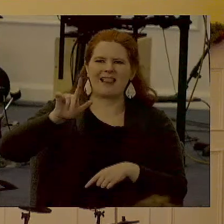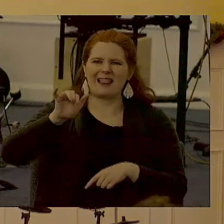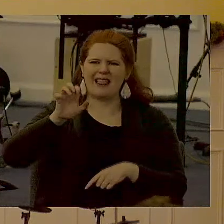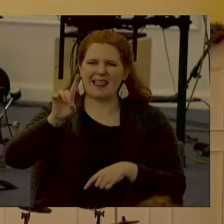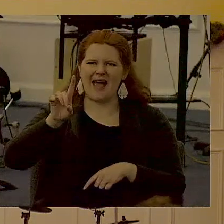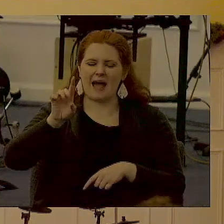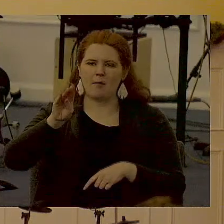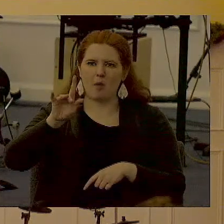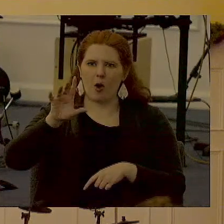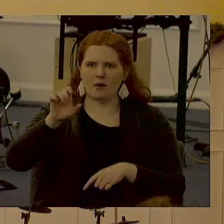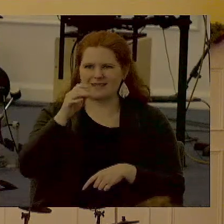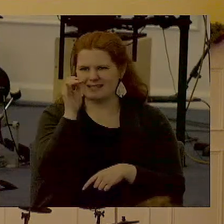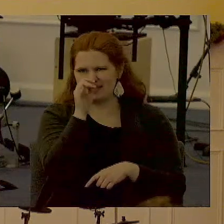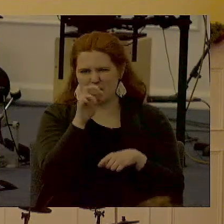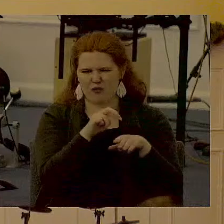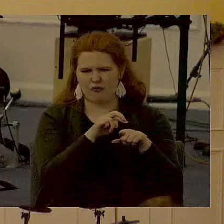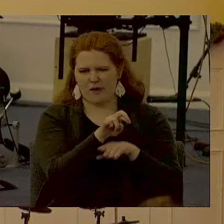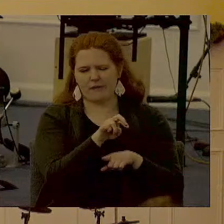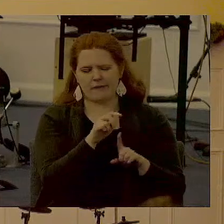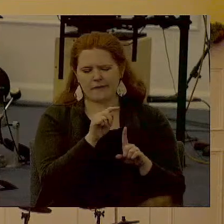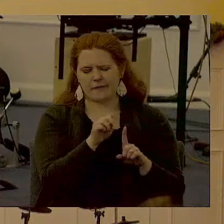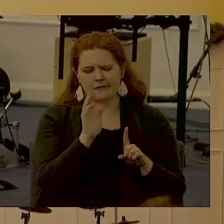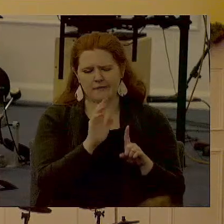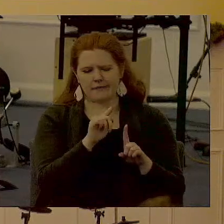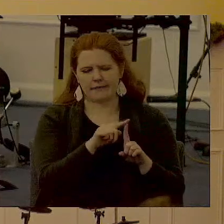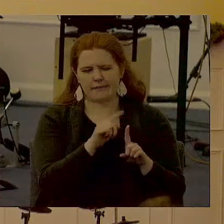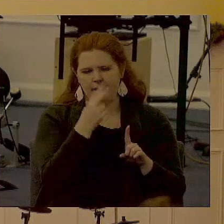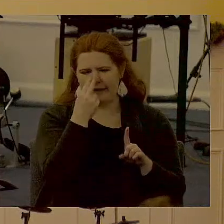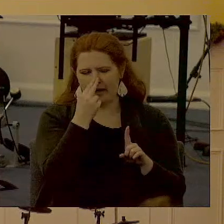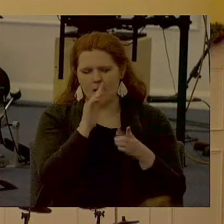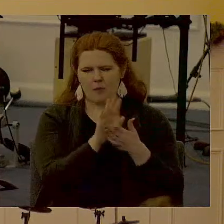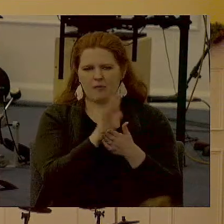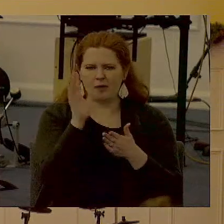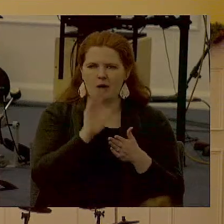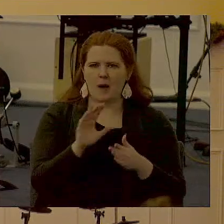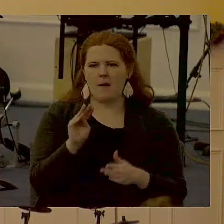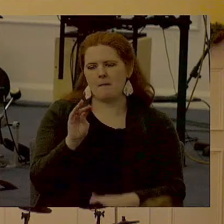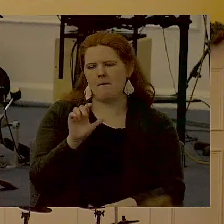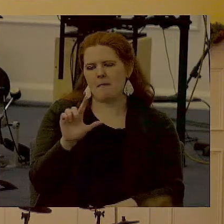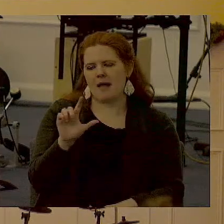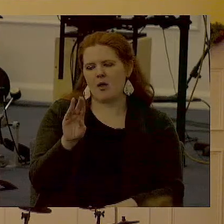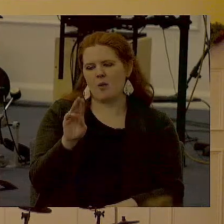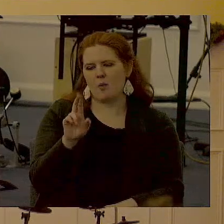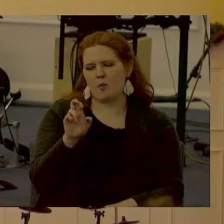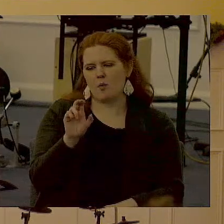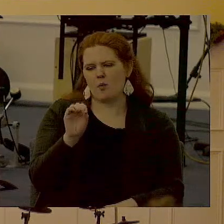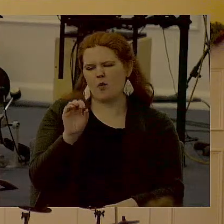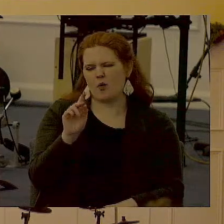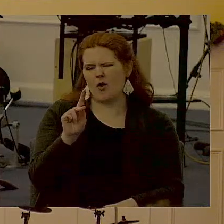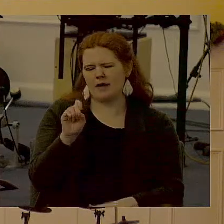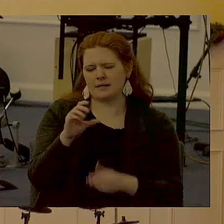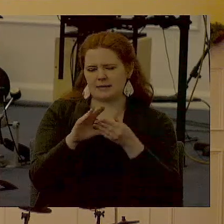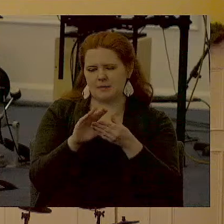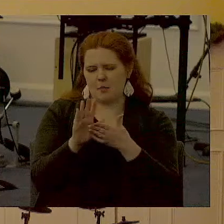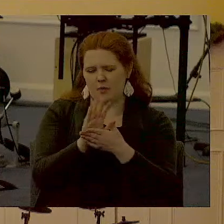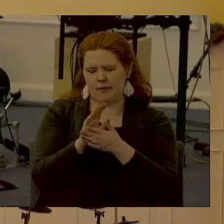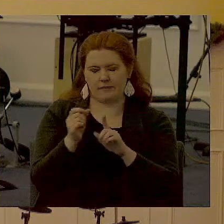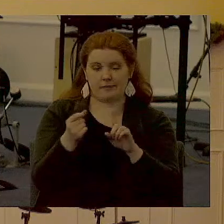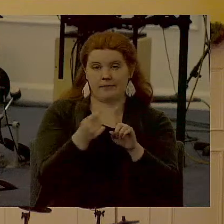is this silly reference to a comedy movie, a Mel Brooks movie. That's all an aside. But I do